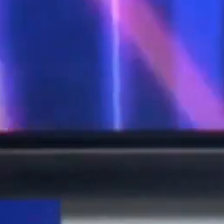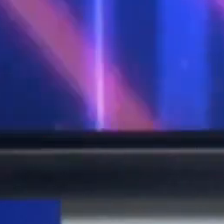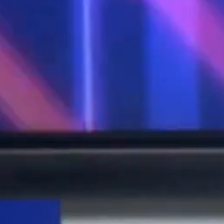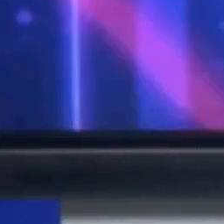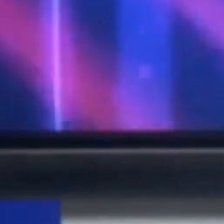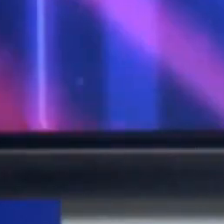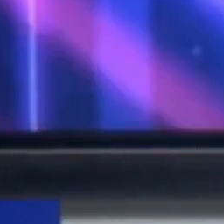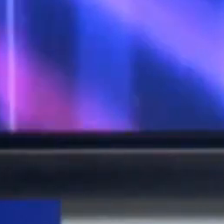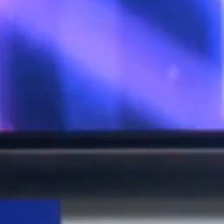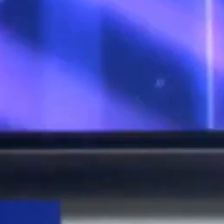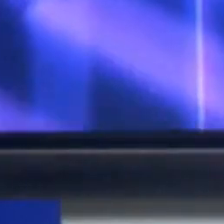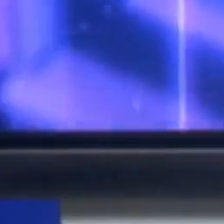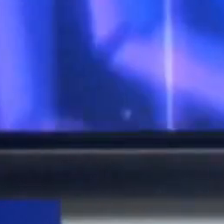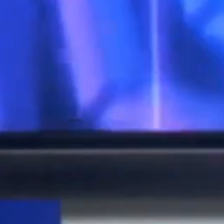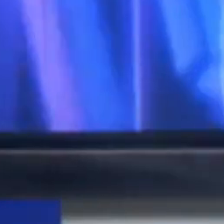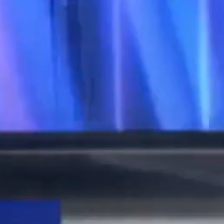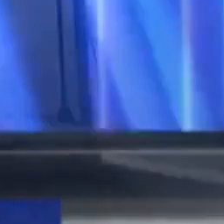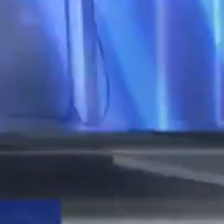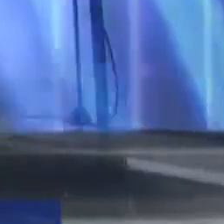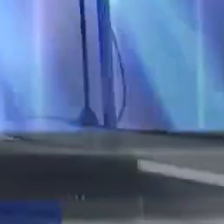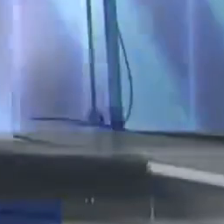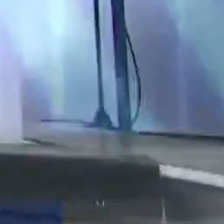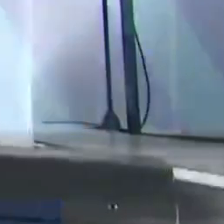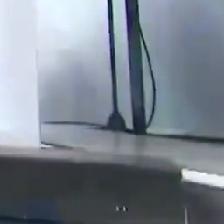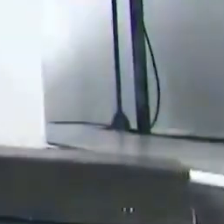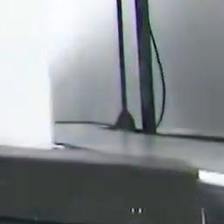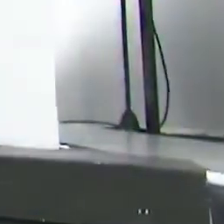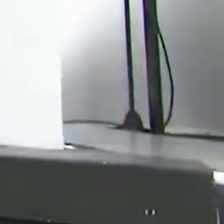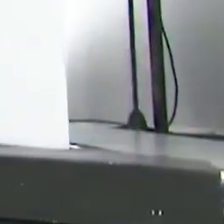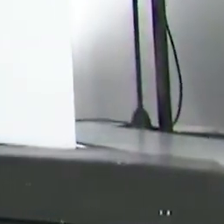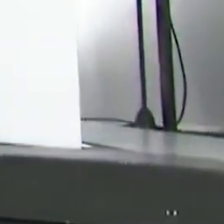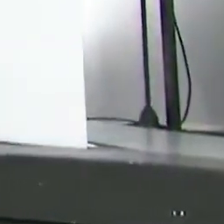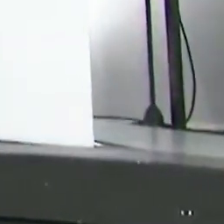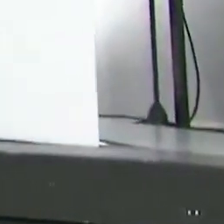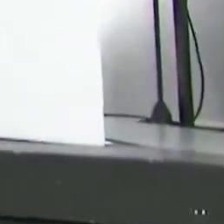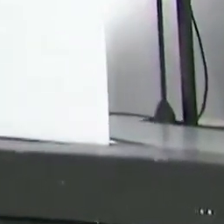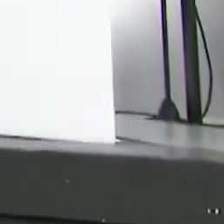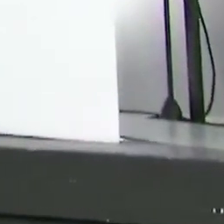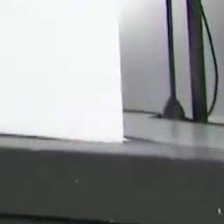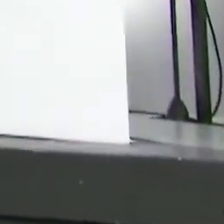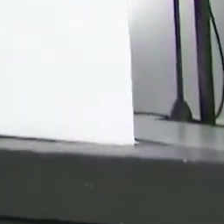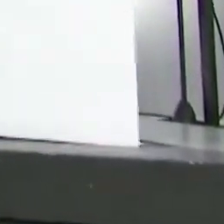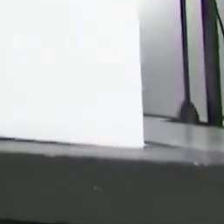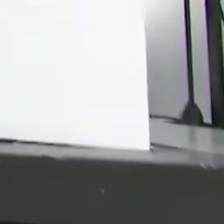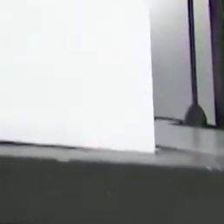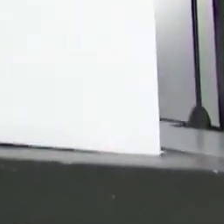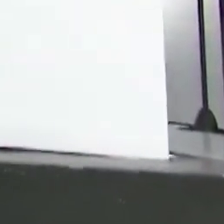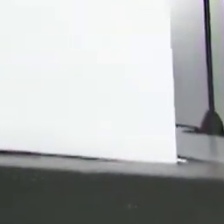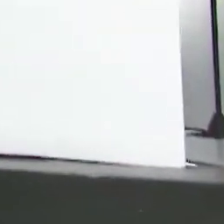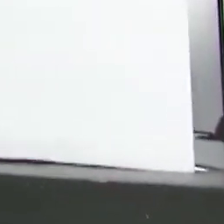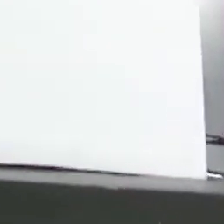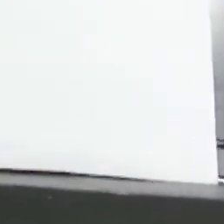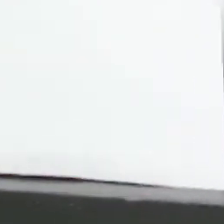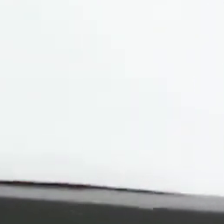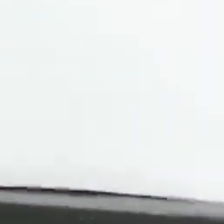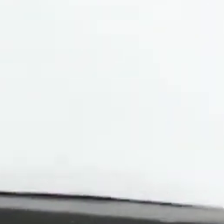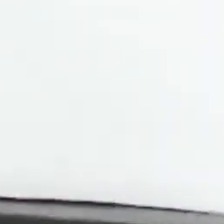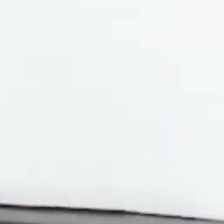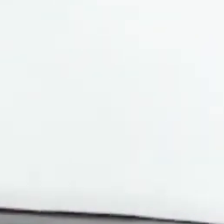Good morning, Zee Miller. Okay, she is from Mabuhay Music Group, an artist, a singer with a soulful voice.